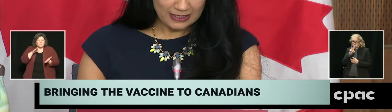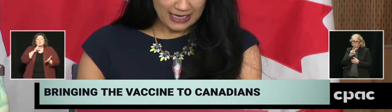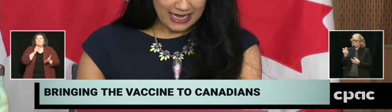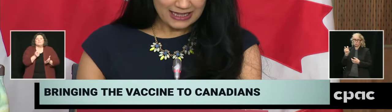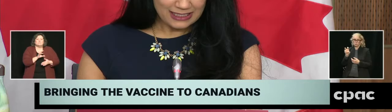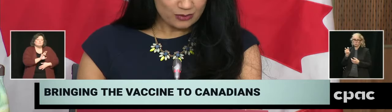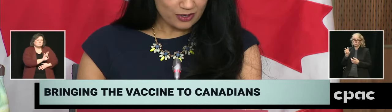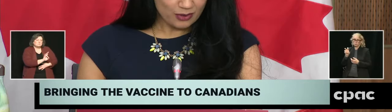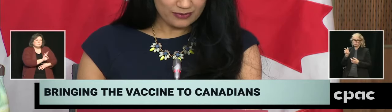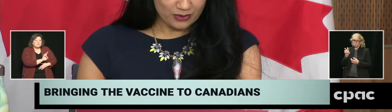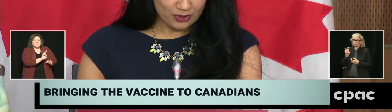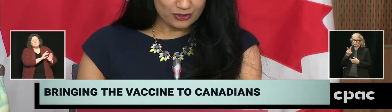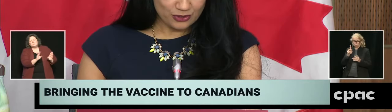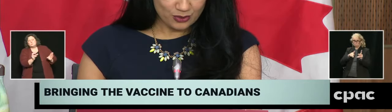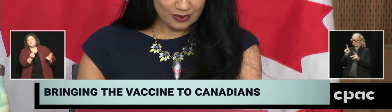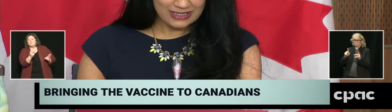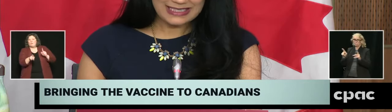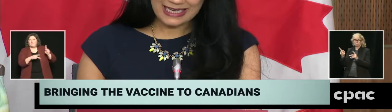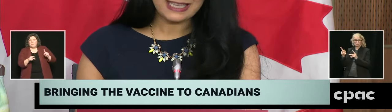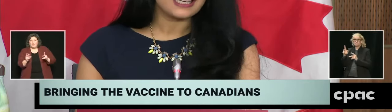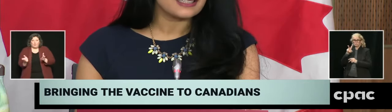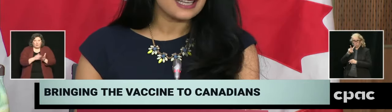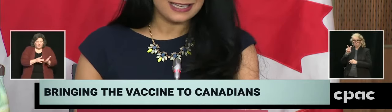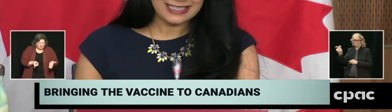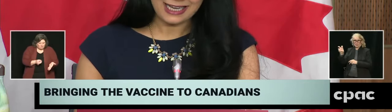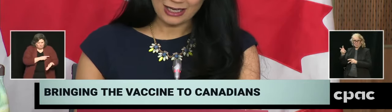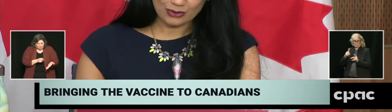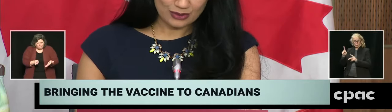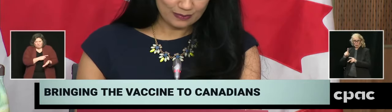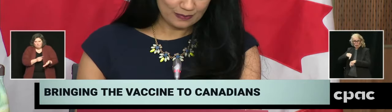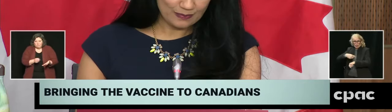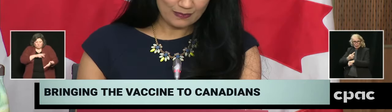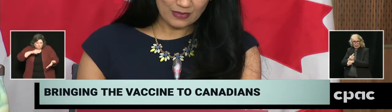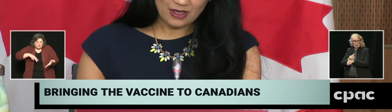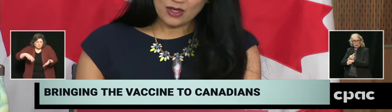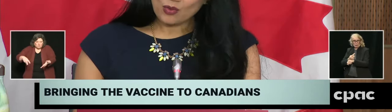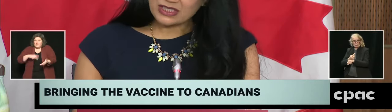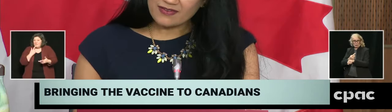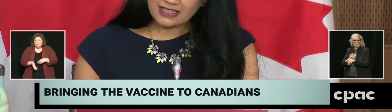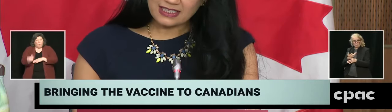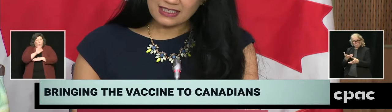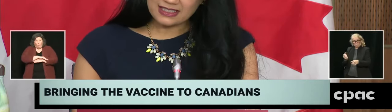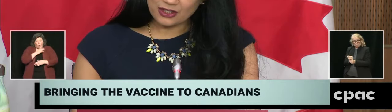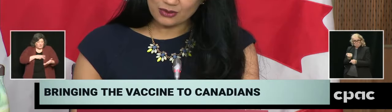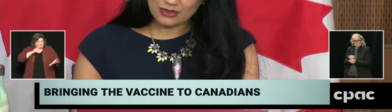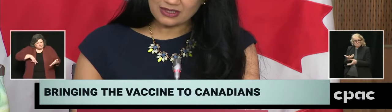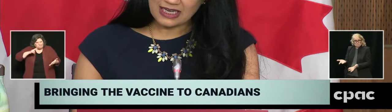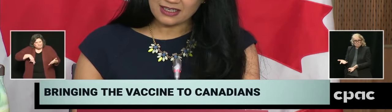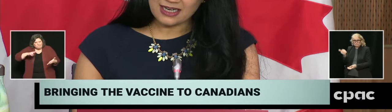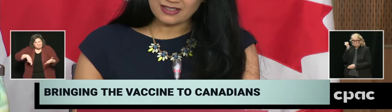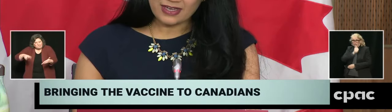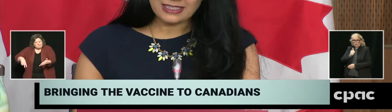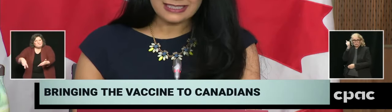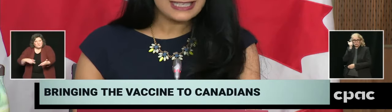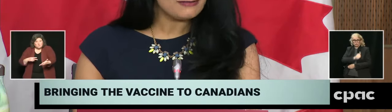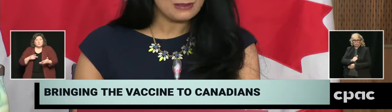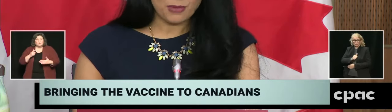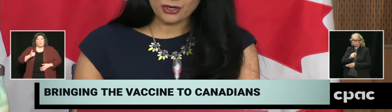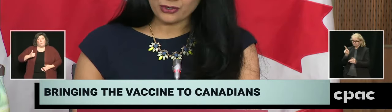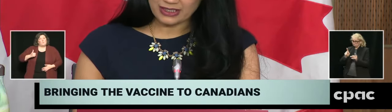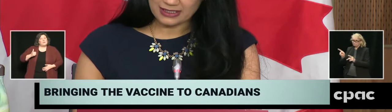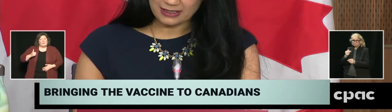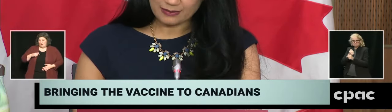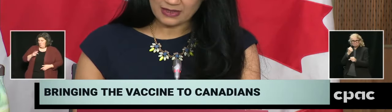reviewers, and this is what our reviewers do day in and day out. Once a vaccine is in use, Canada has a vaccine